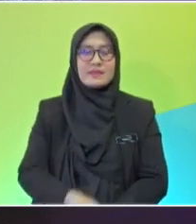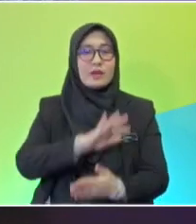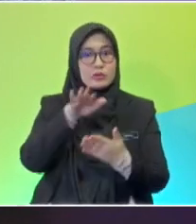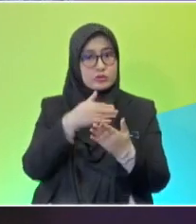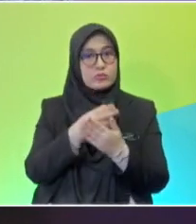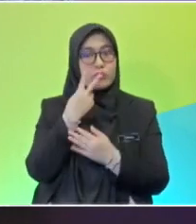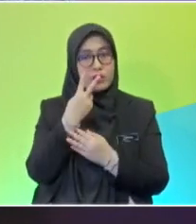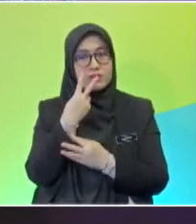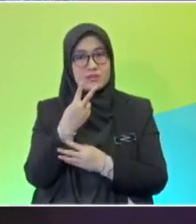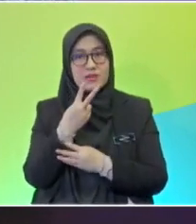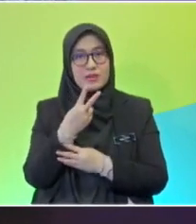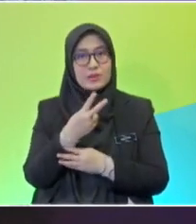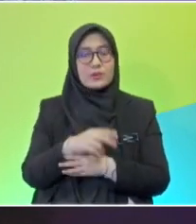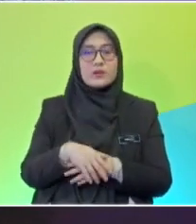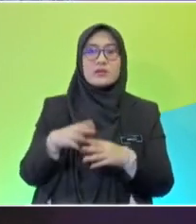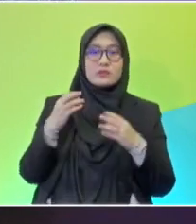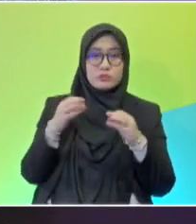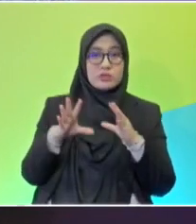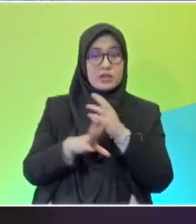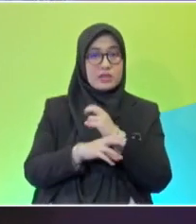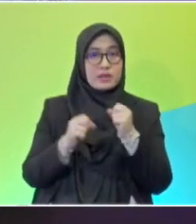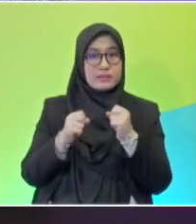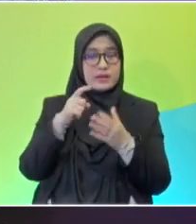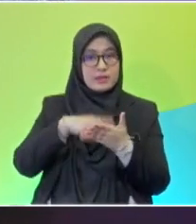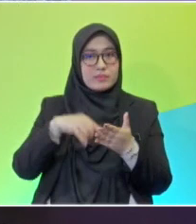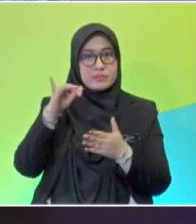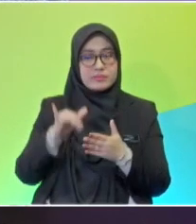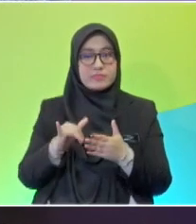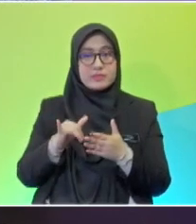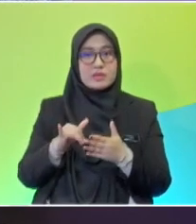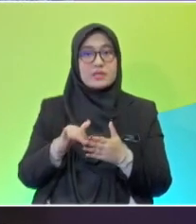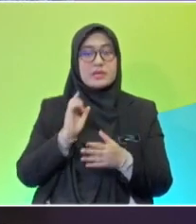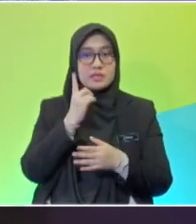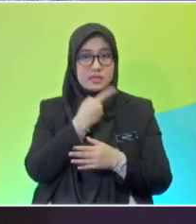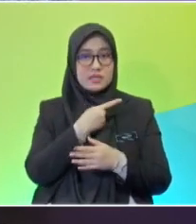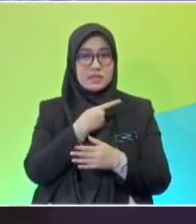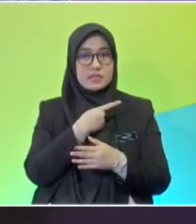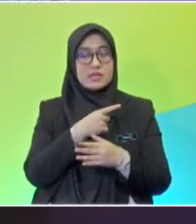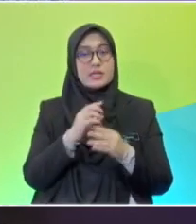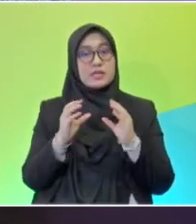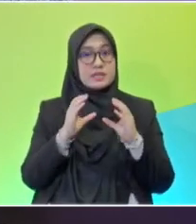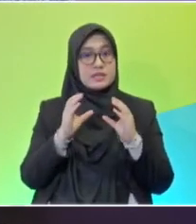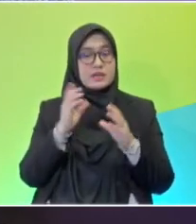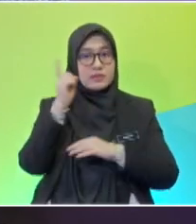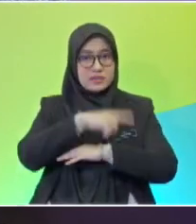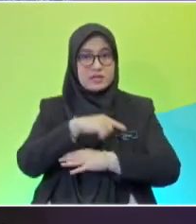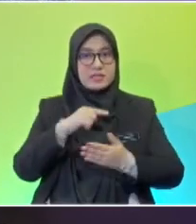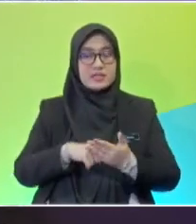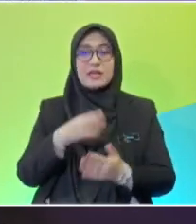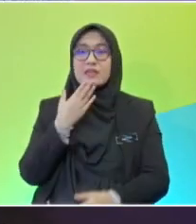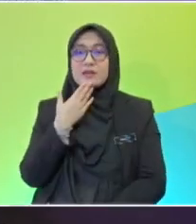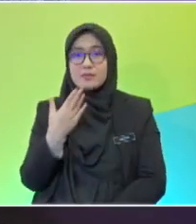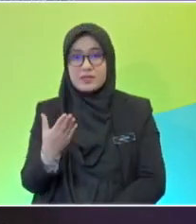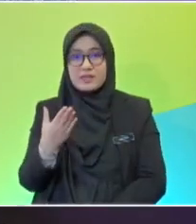you more value, especially for PBD Bahasa Inggeris. And with that, we have come to the end of today's episode. Once again, I'd like to say thank you very much,